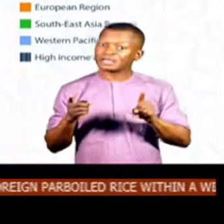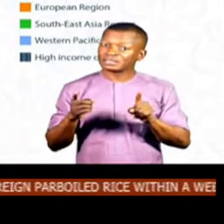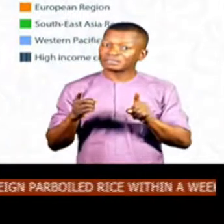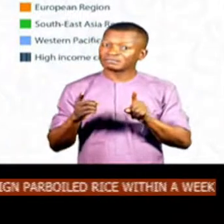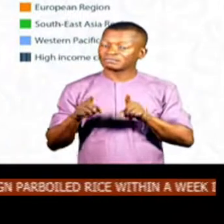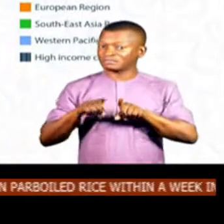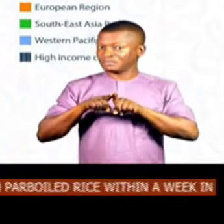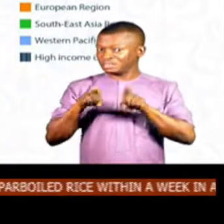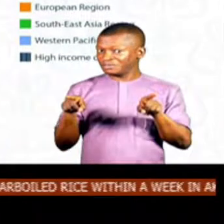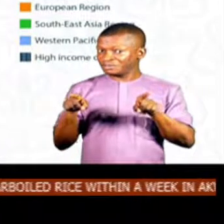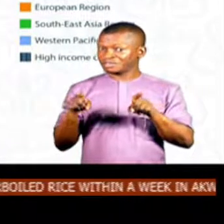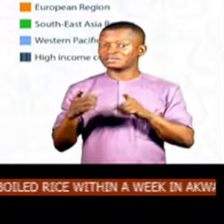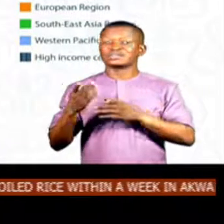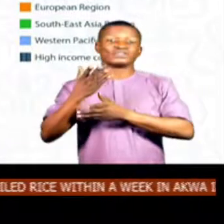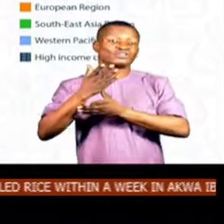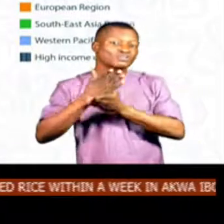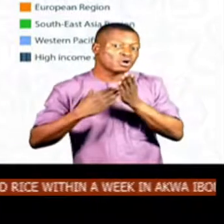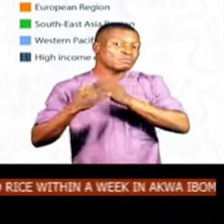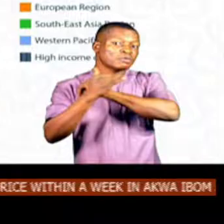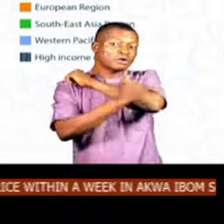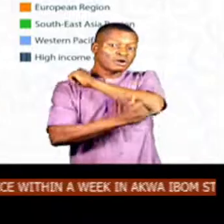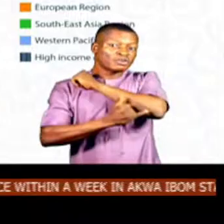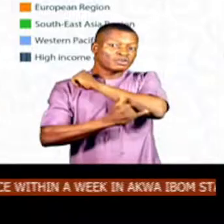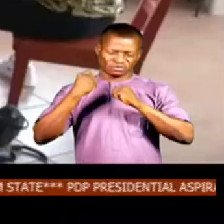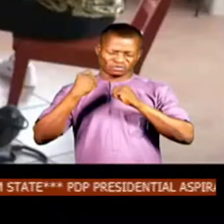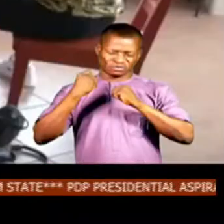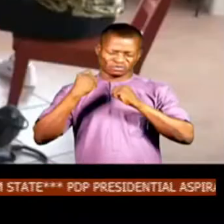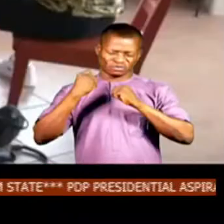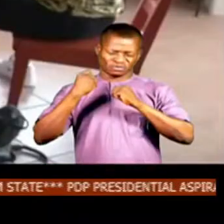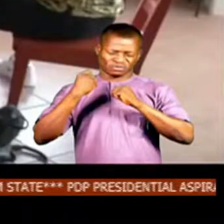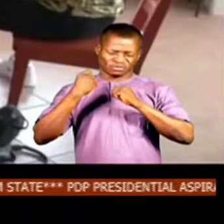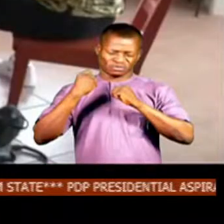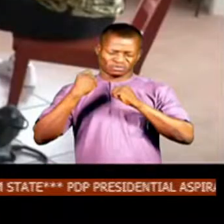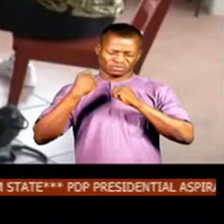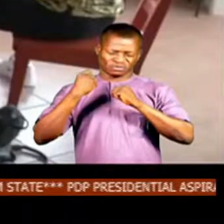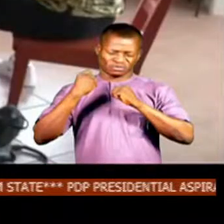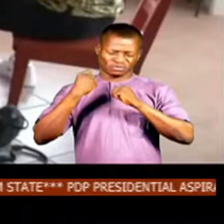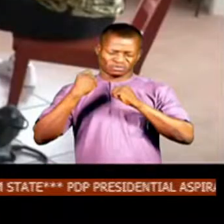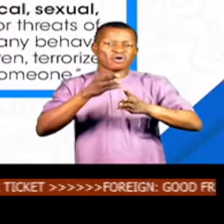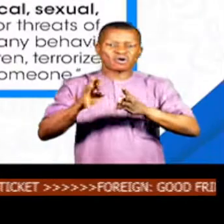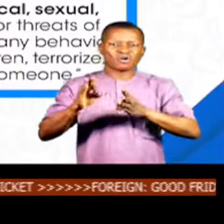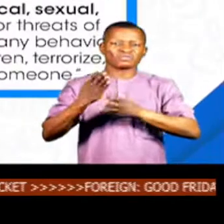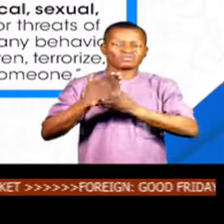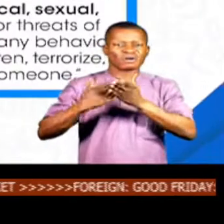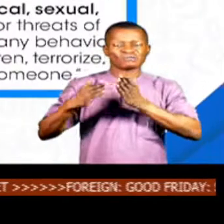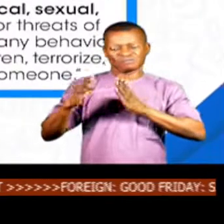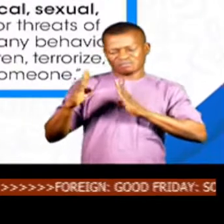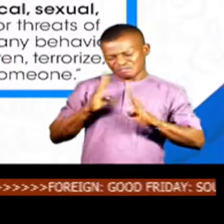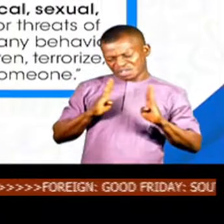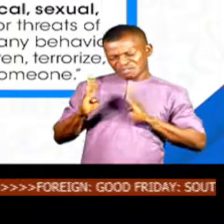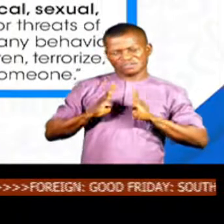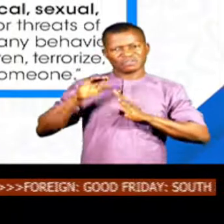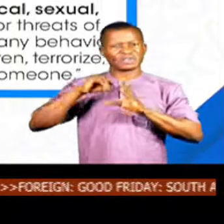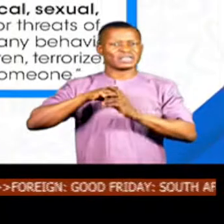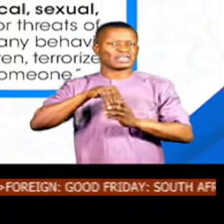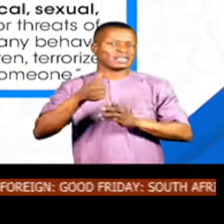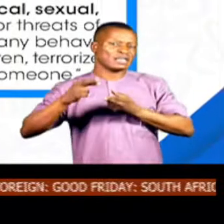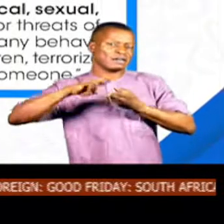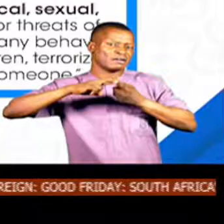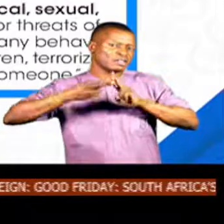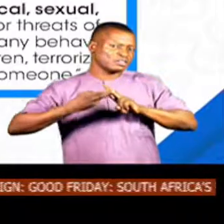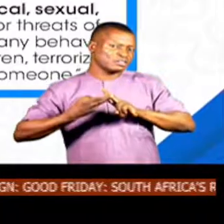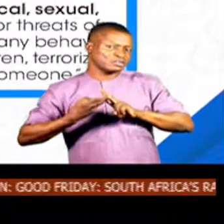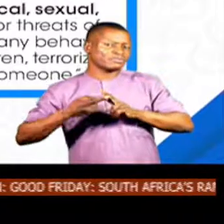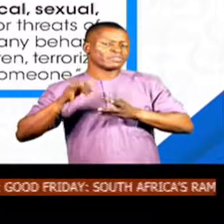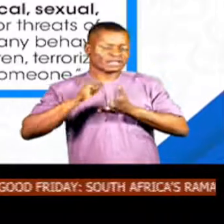is, some countries have been able to system that protects women's behavior in a